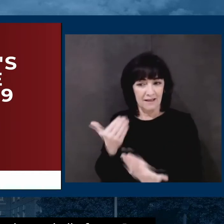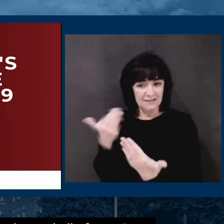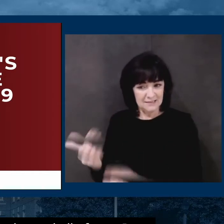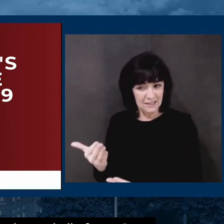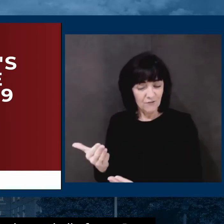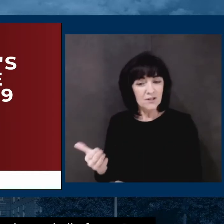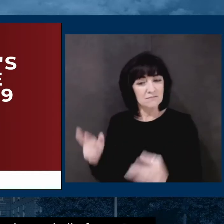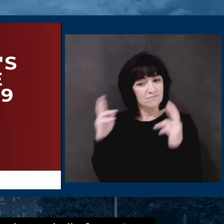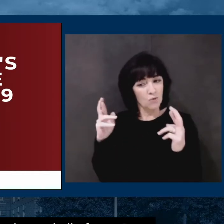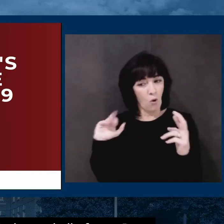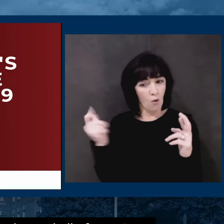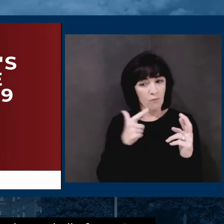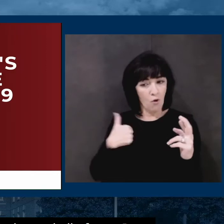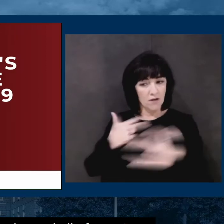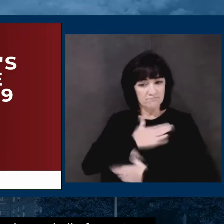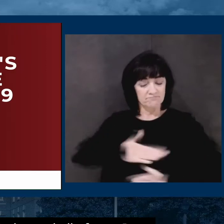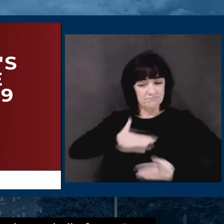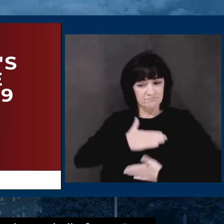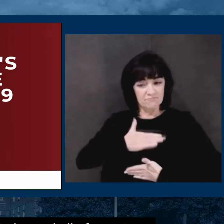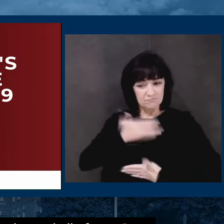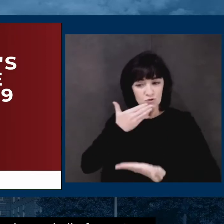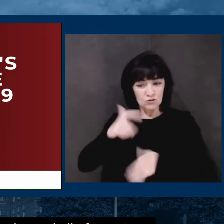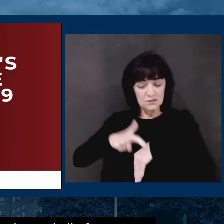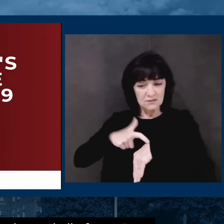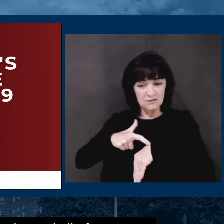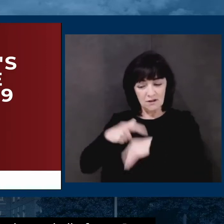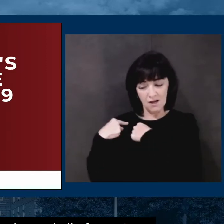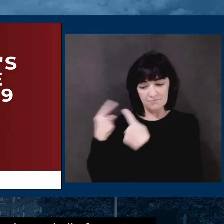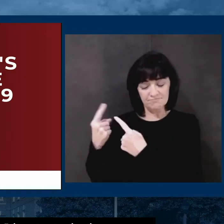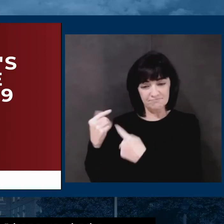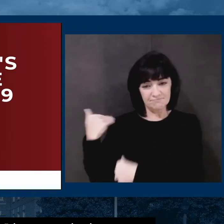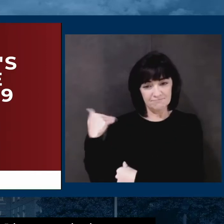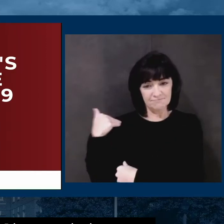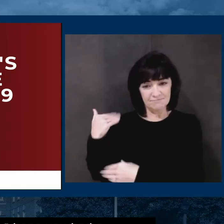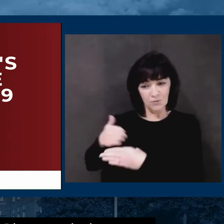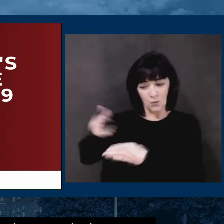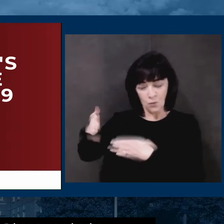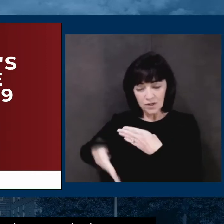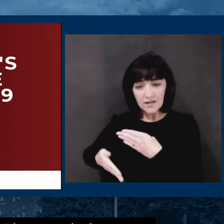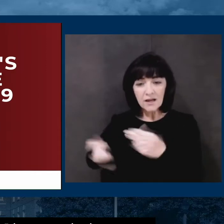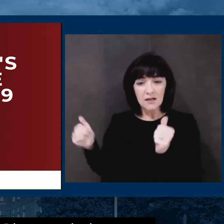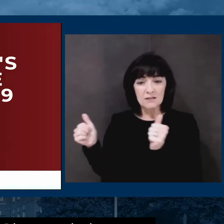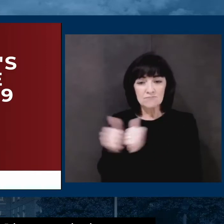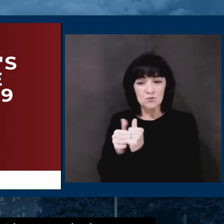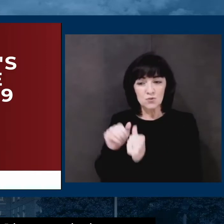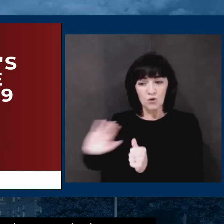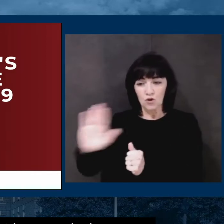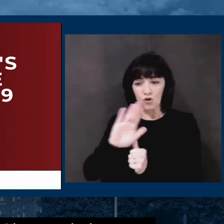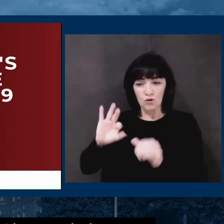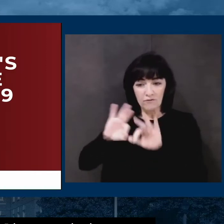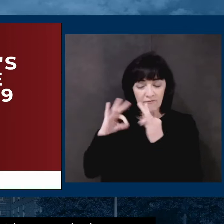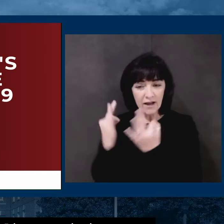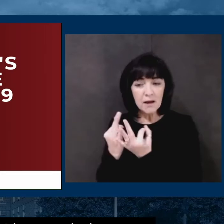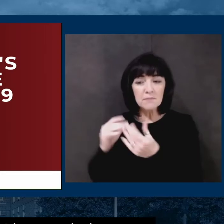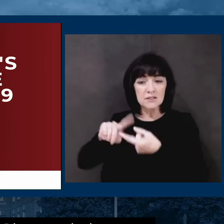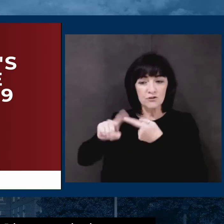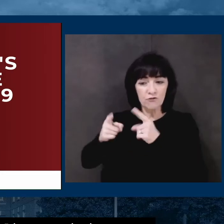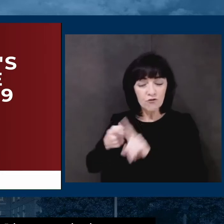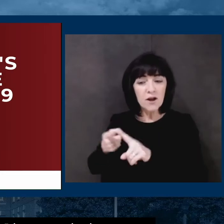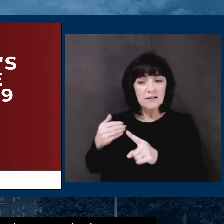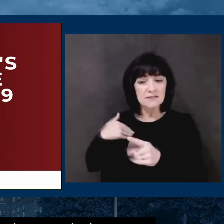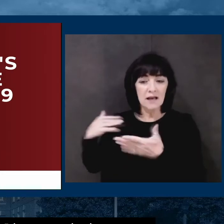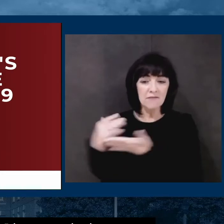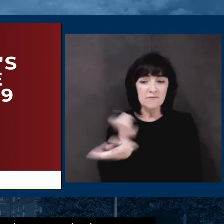had a wonderful time over the weekend with your family and friends, and had an opportunity to